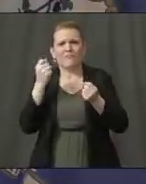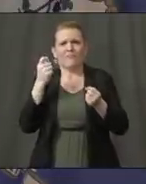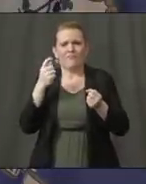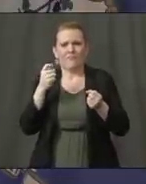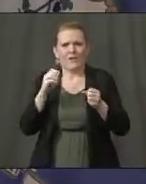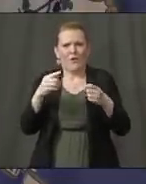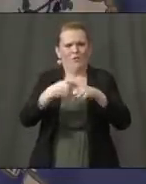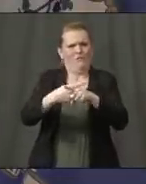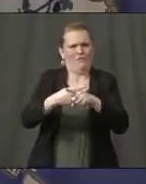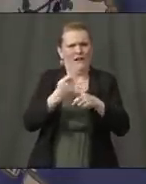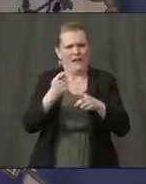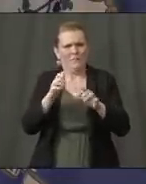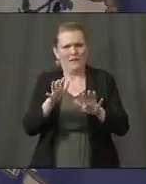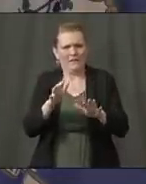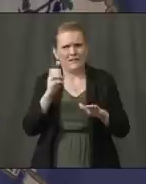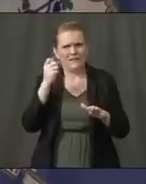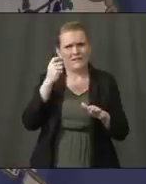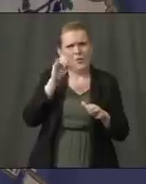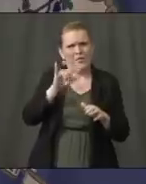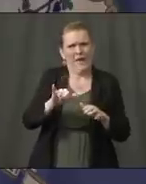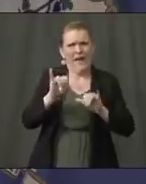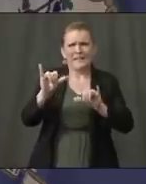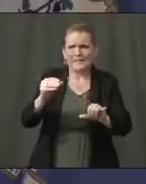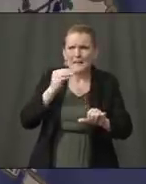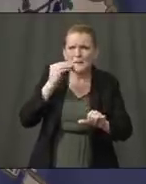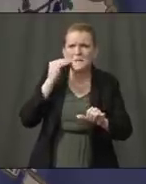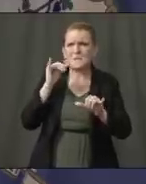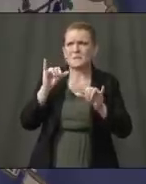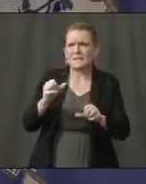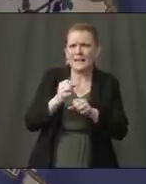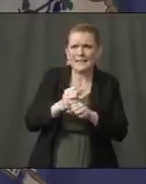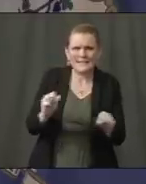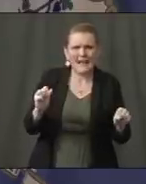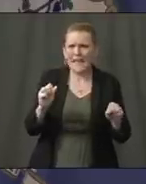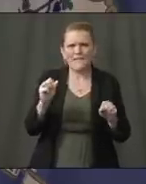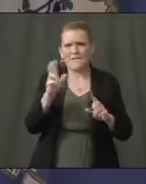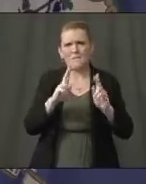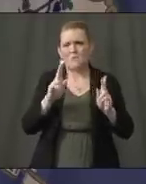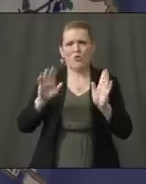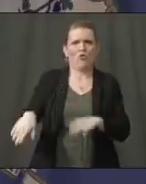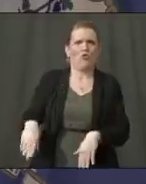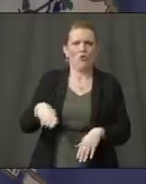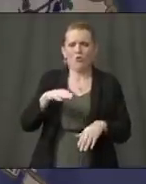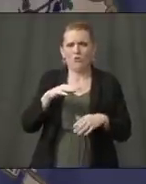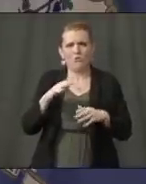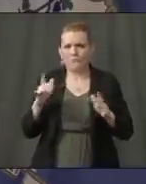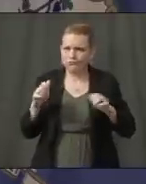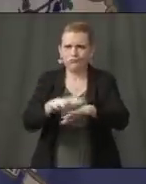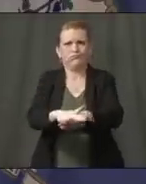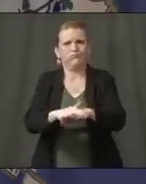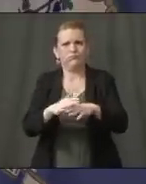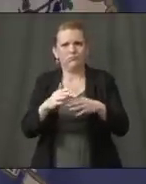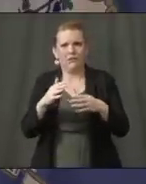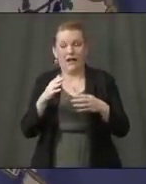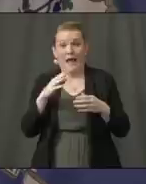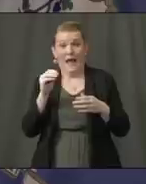mantra failed in Hartford. And they went from having 500 people that looked like they were afflicted